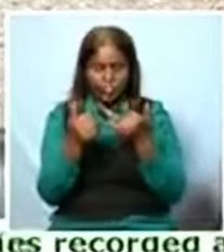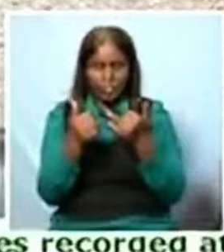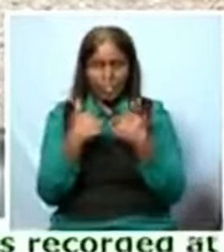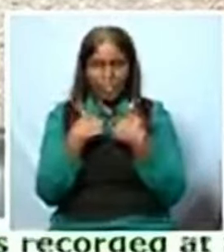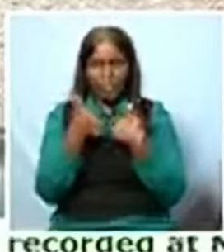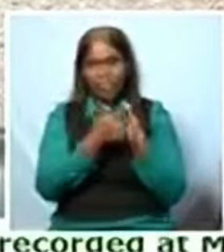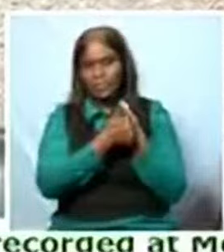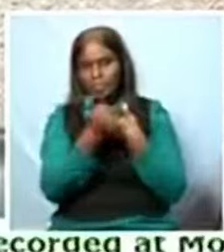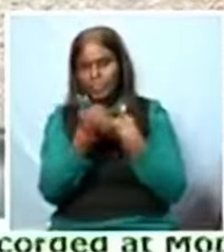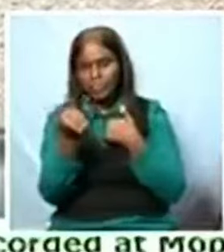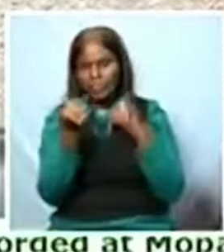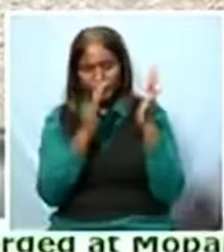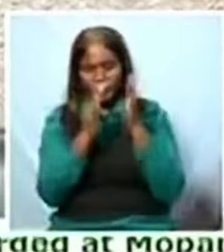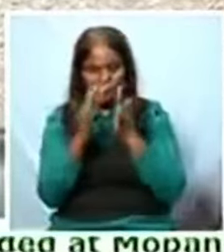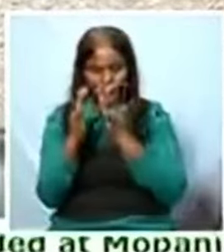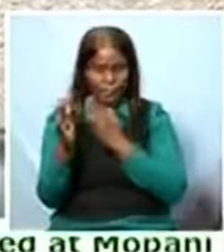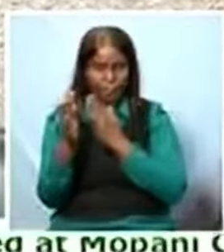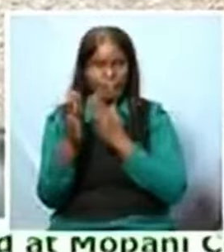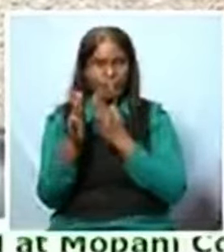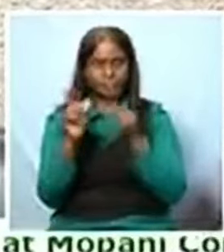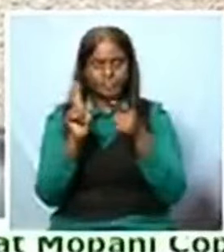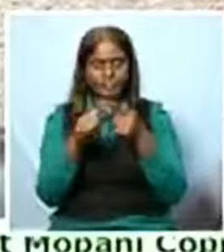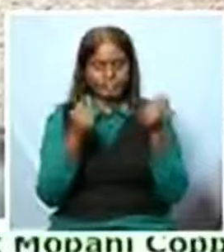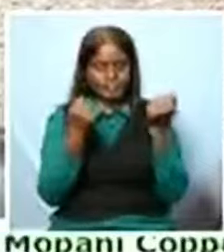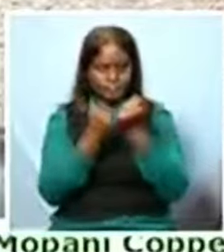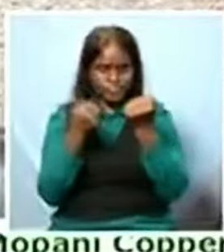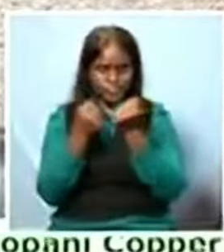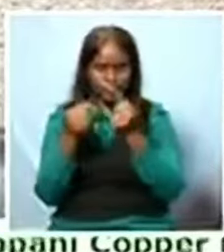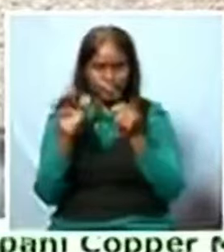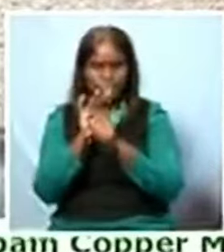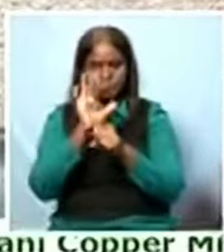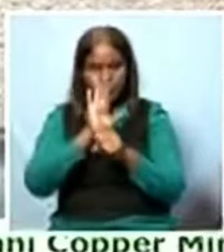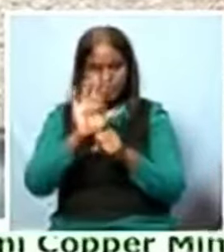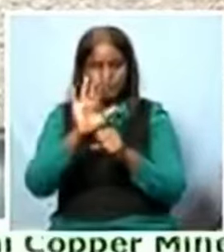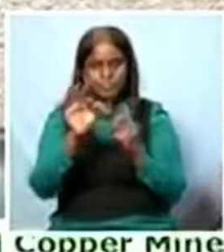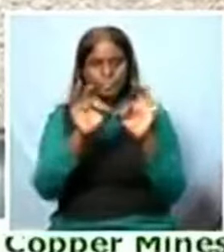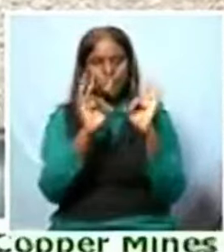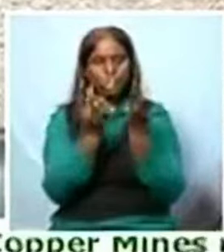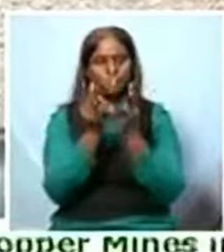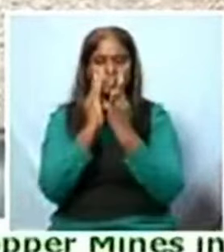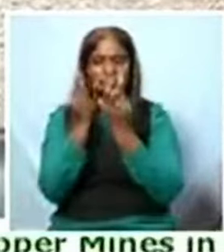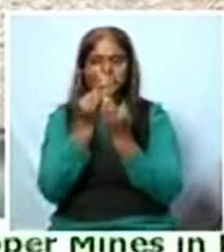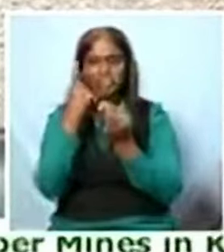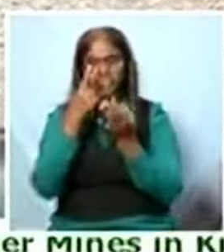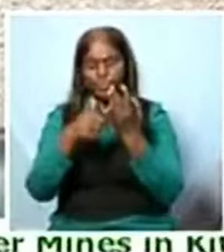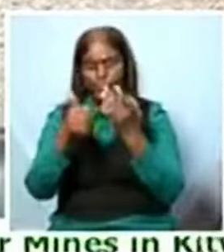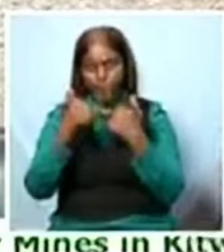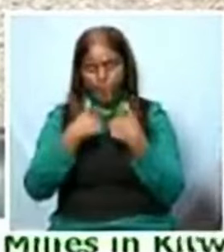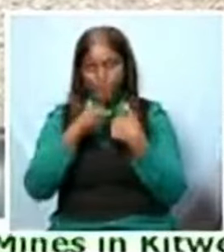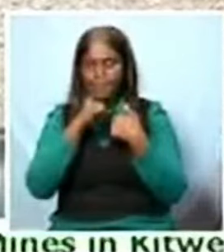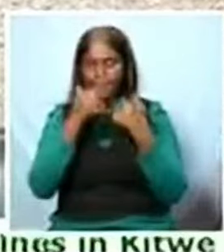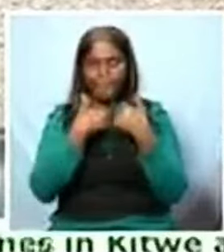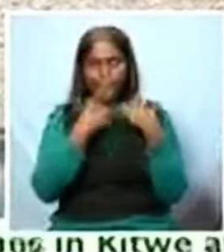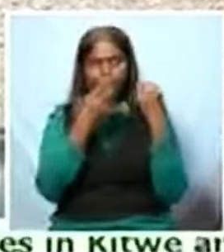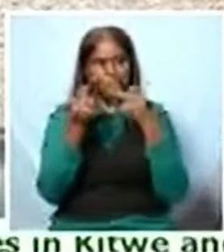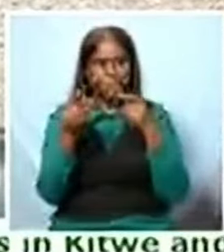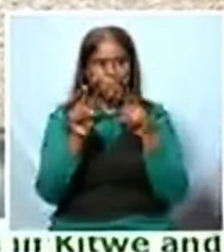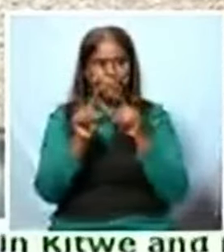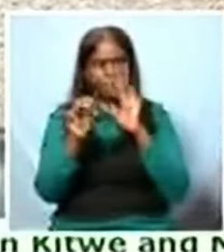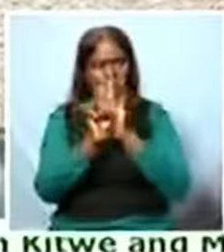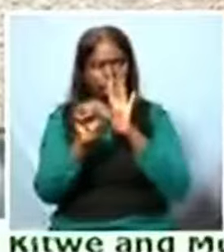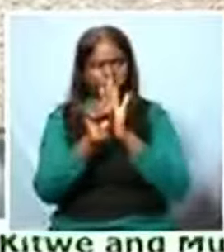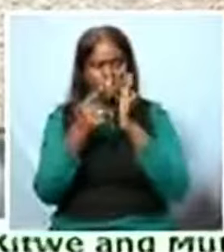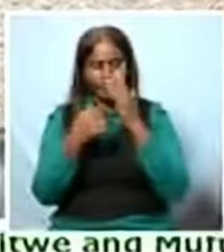there consideration to support the affected families, who apparently are not as many as the example that I